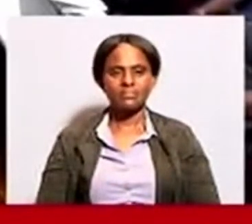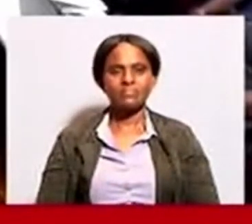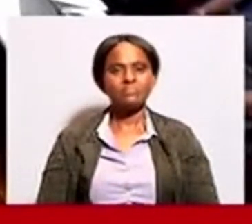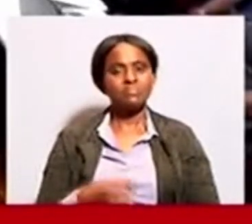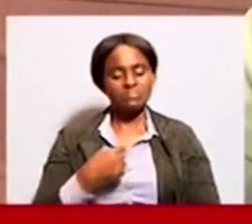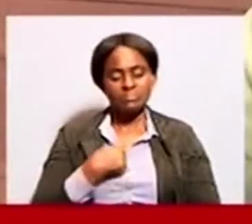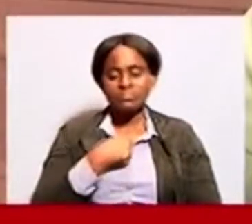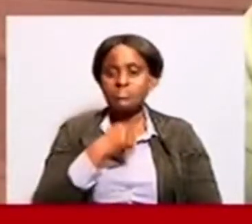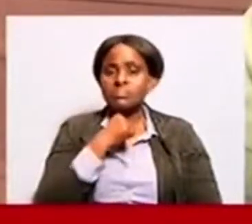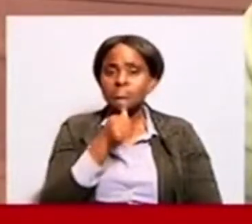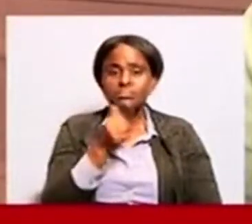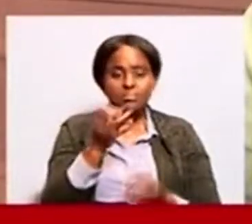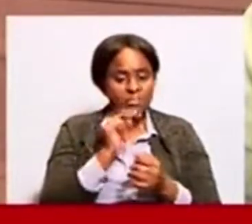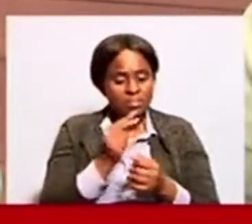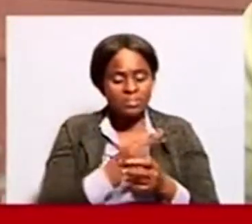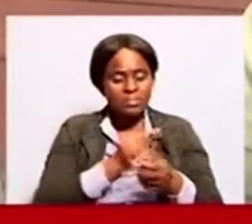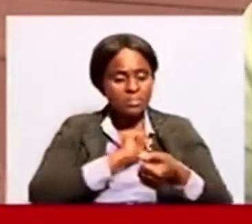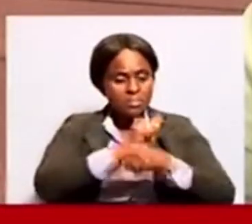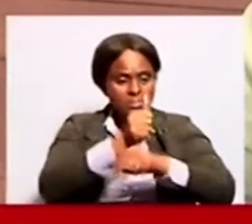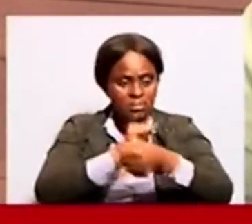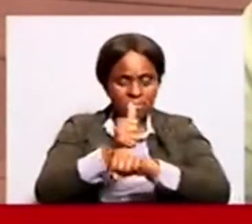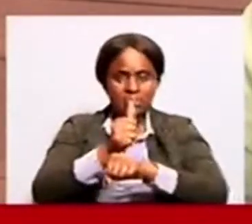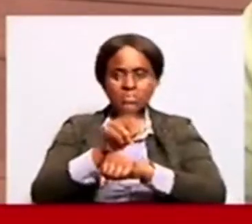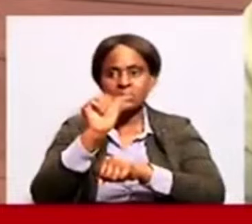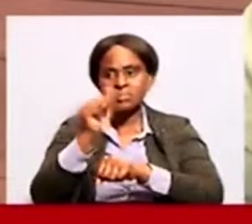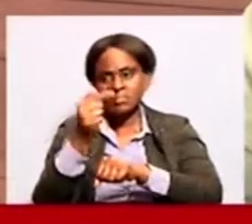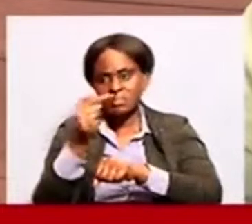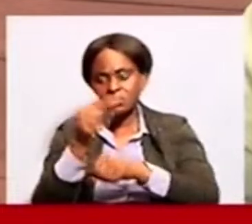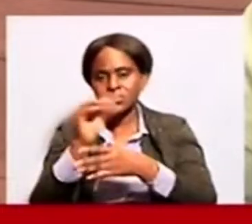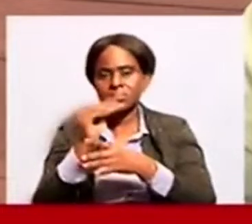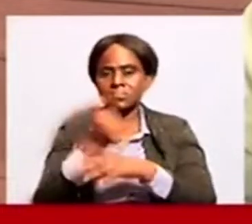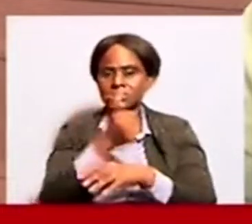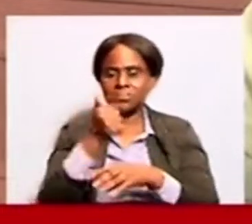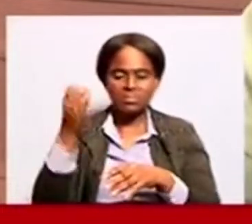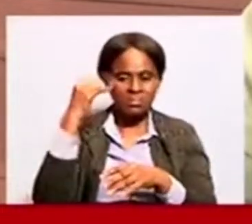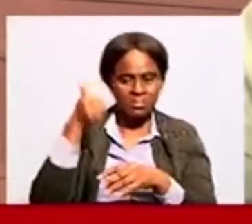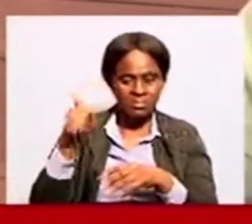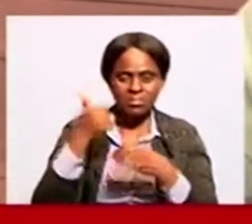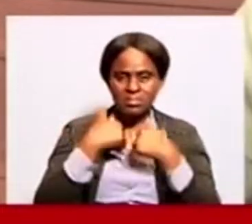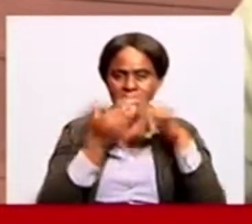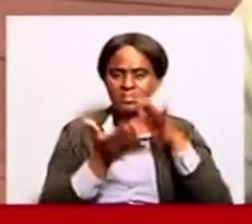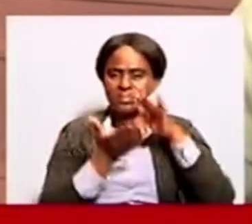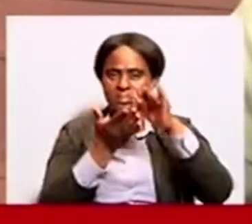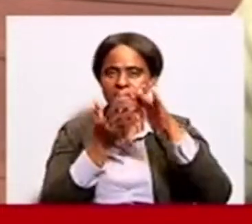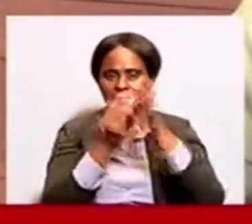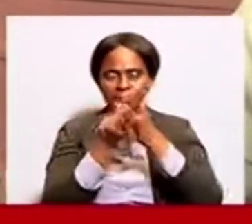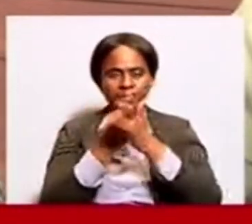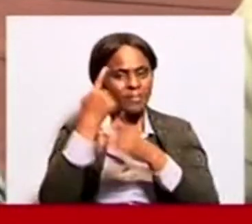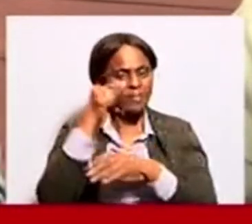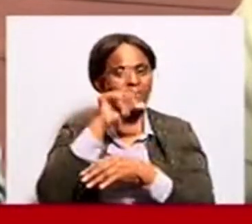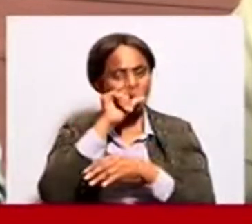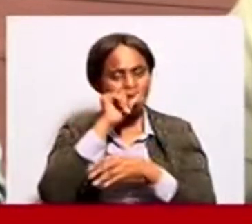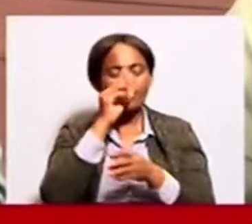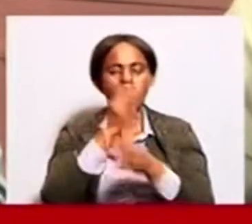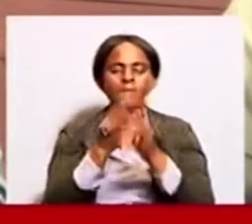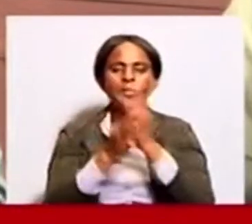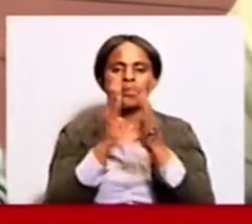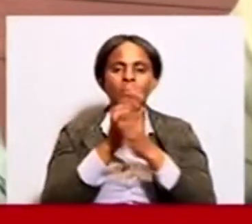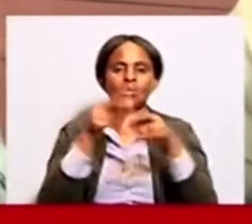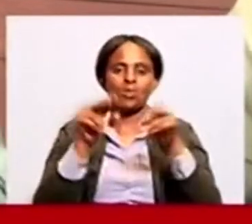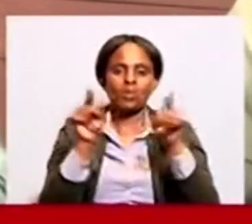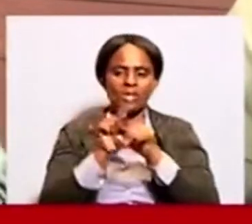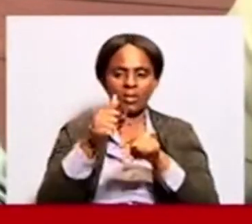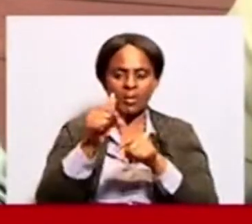I don't want us to accuse Attorney General or any other office. You have allocated money for Livingstone to do roads. and you